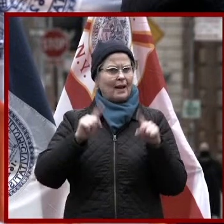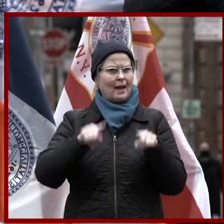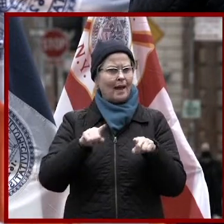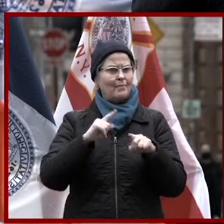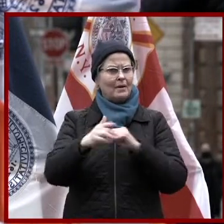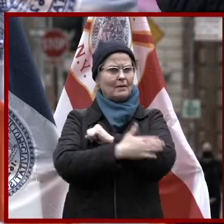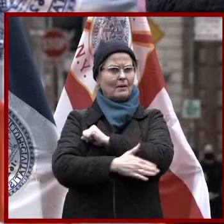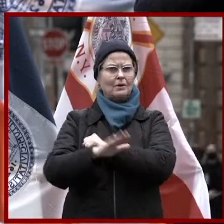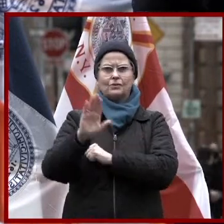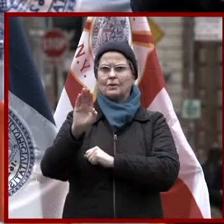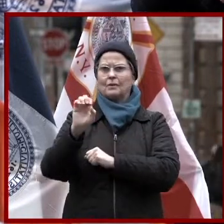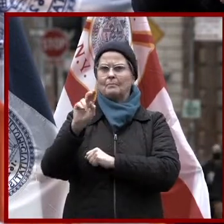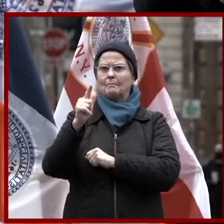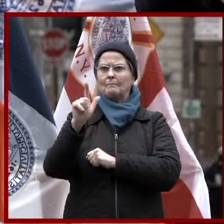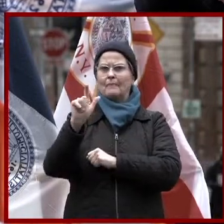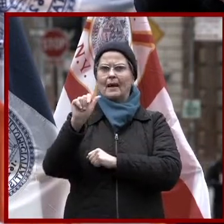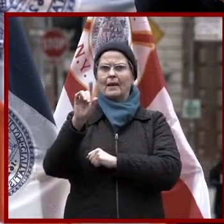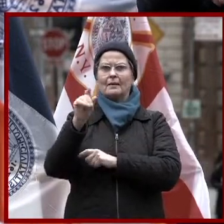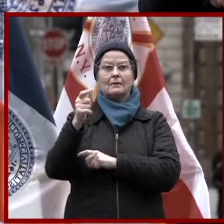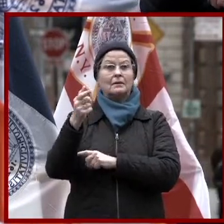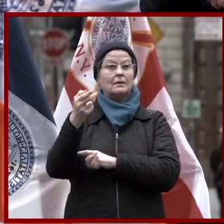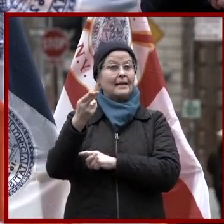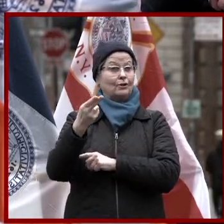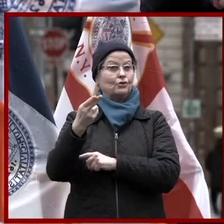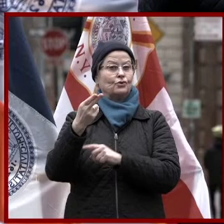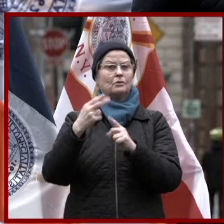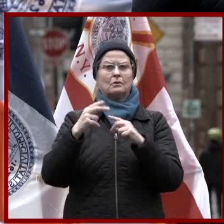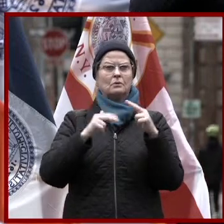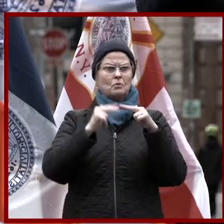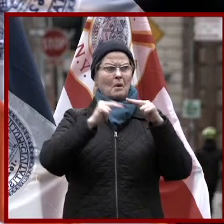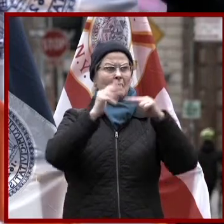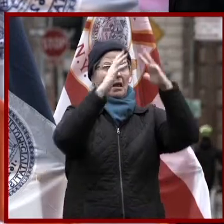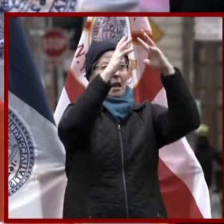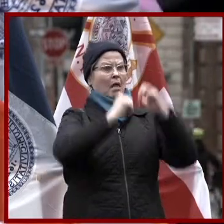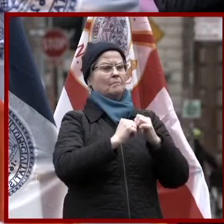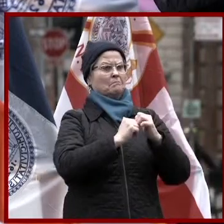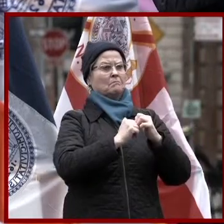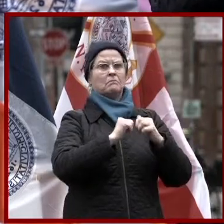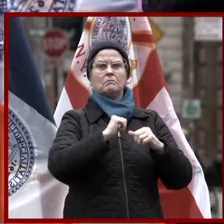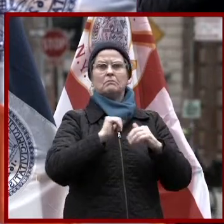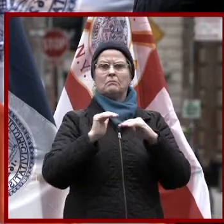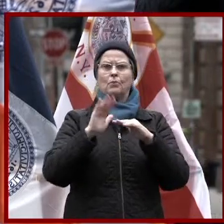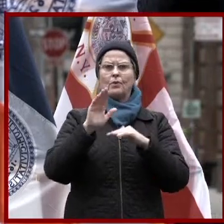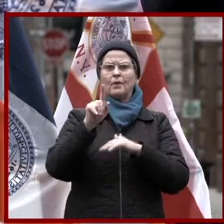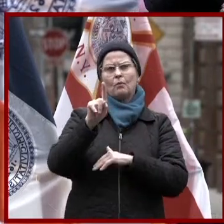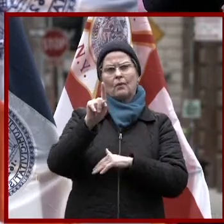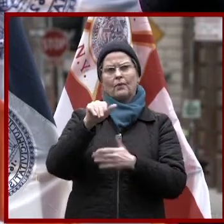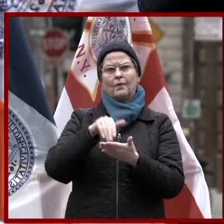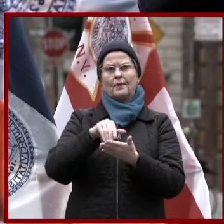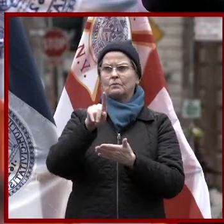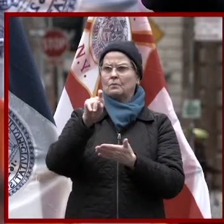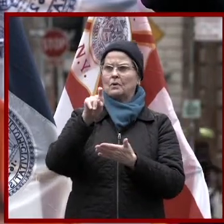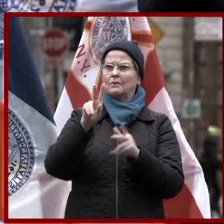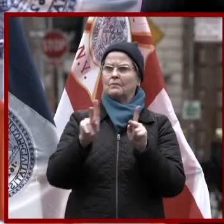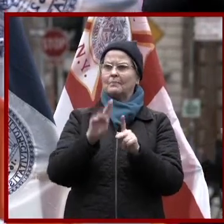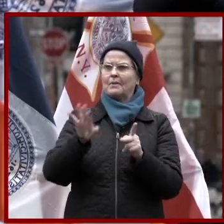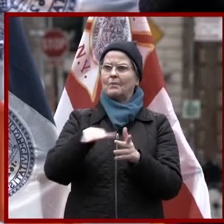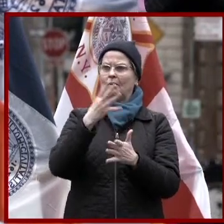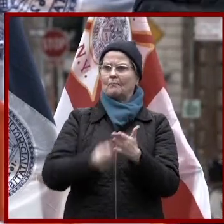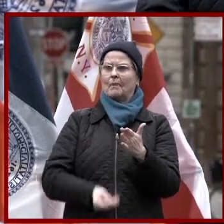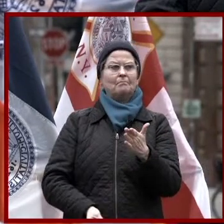Bangladesh, where a building collapsed and over 1,100 people died in that building